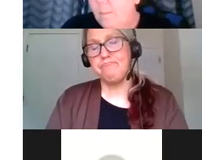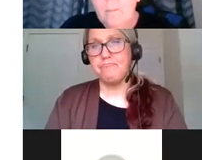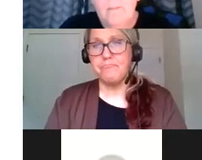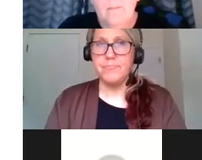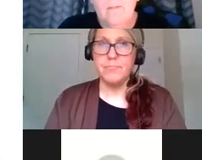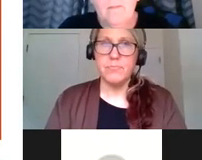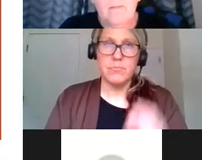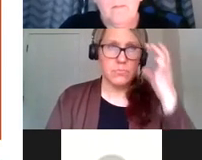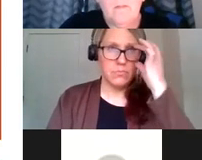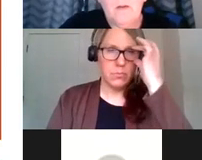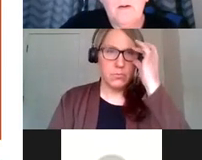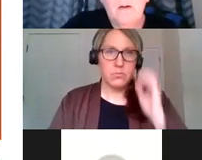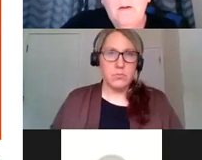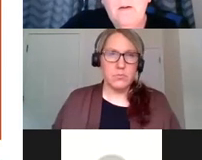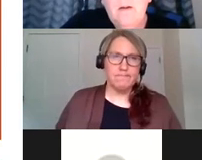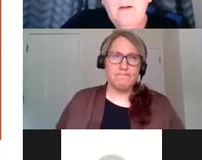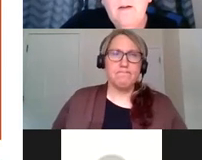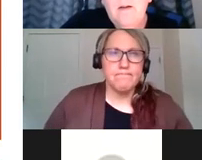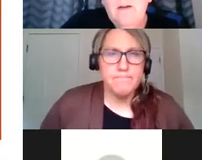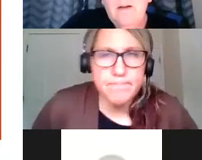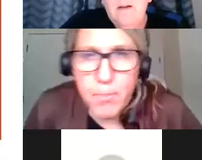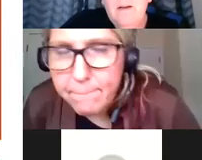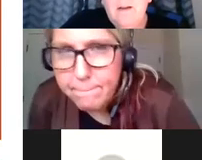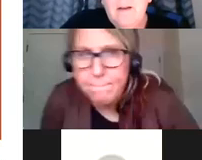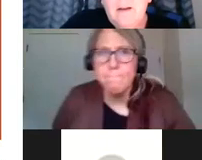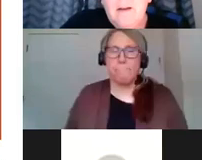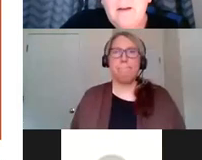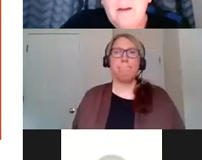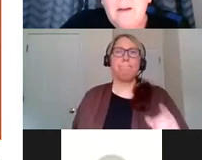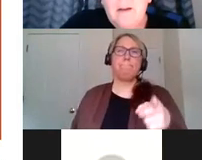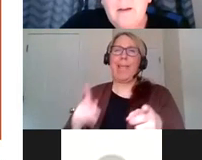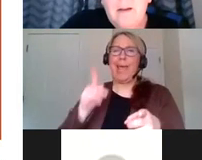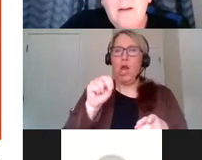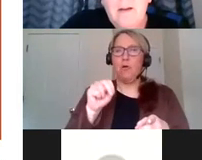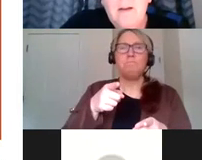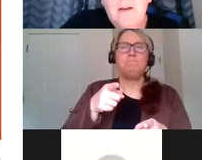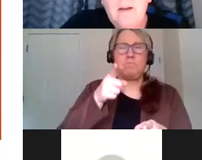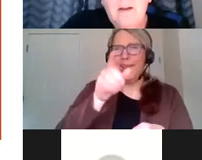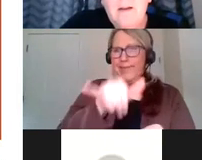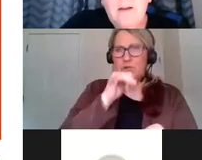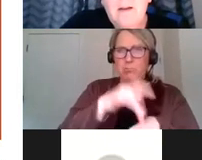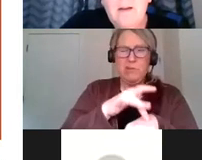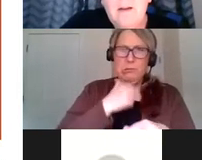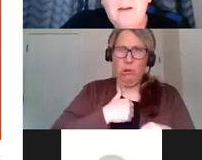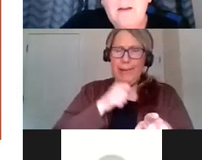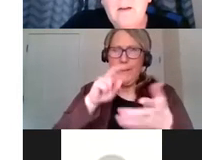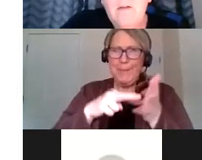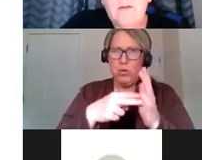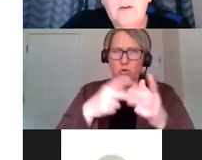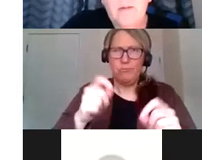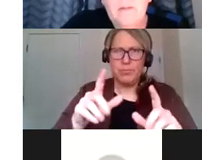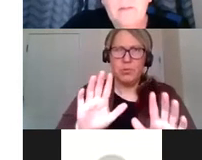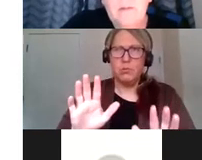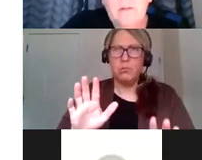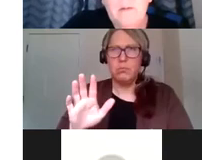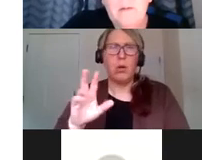I just clicked through, but oh, well, there's a resource. Sorry, I didn't mean to No, it's